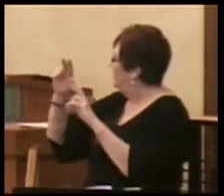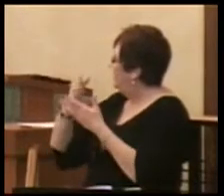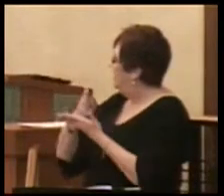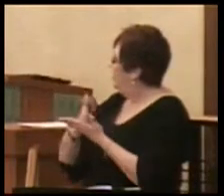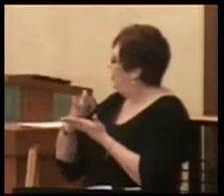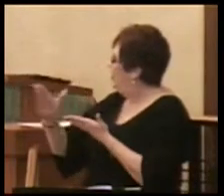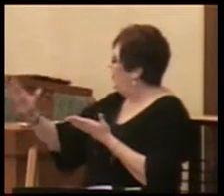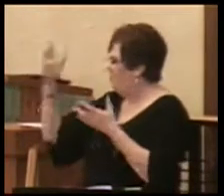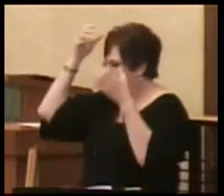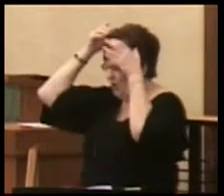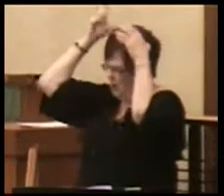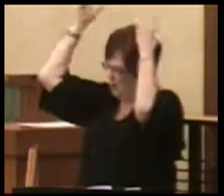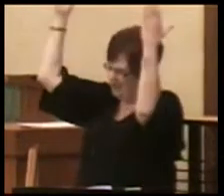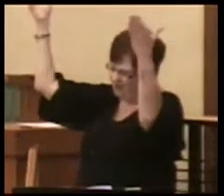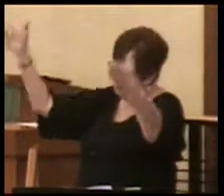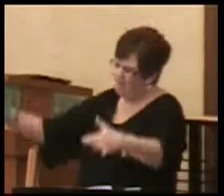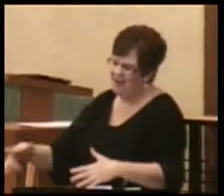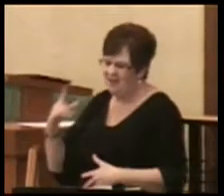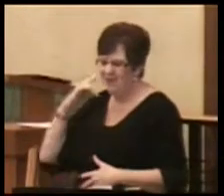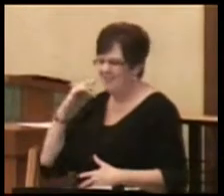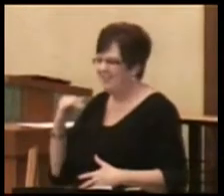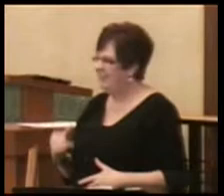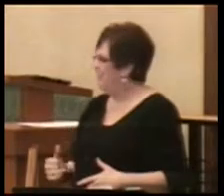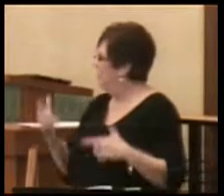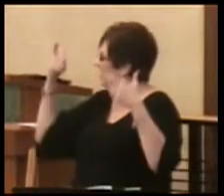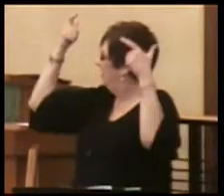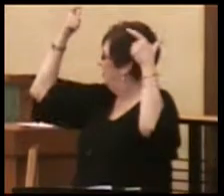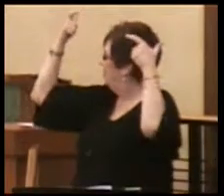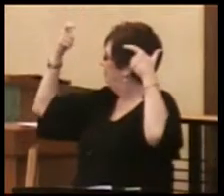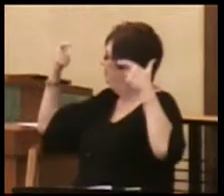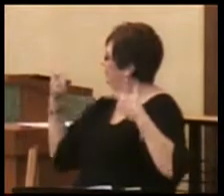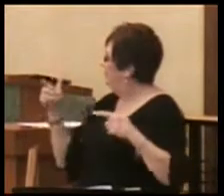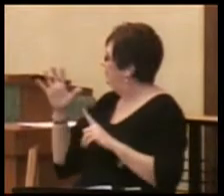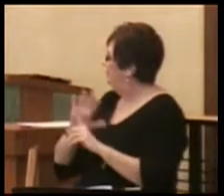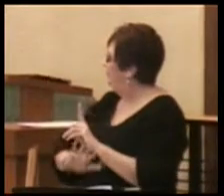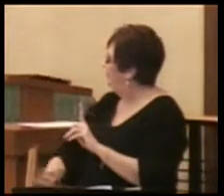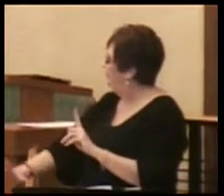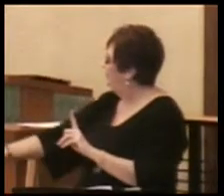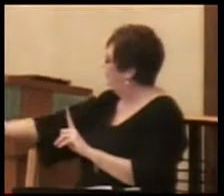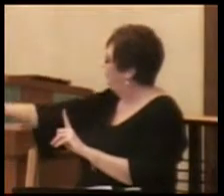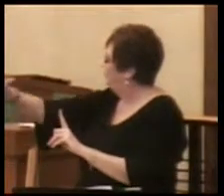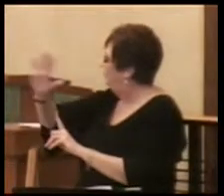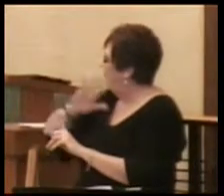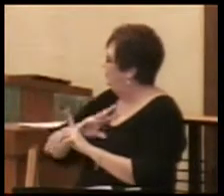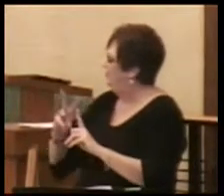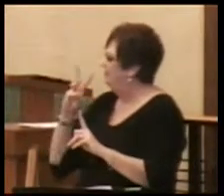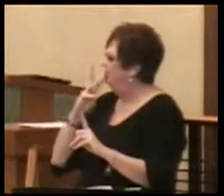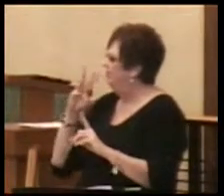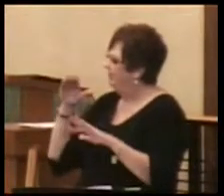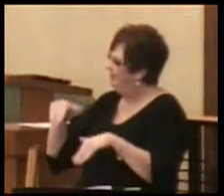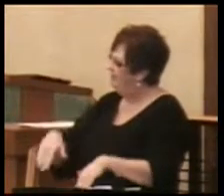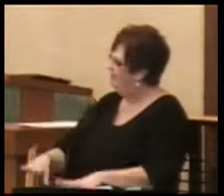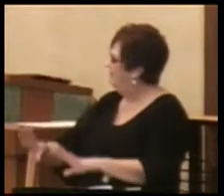down their golden crown around the glassy sea.